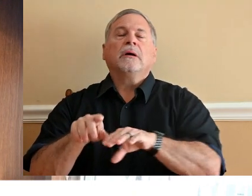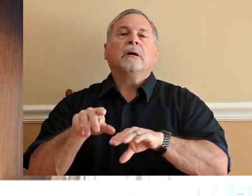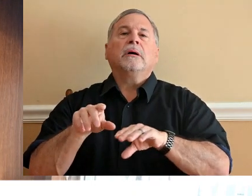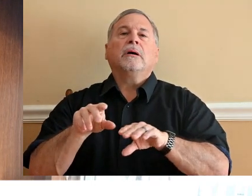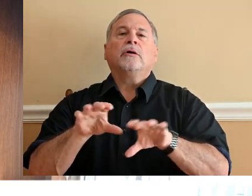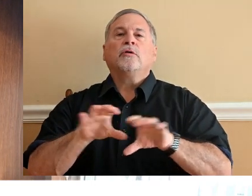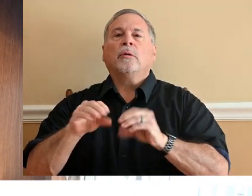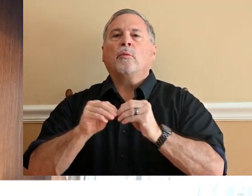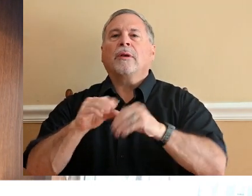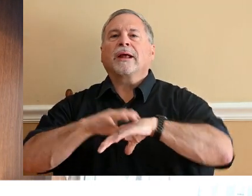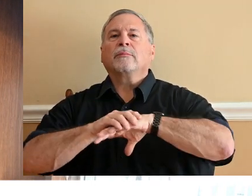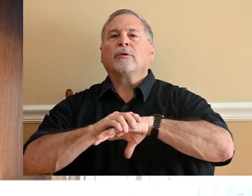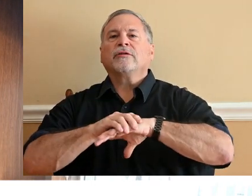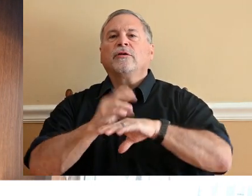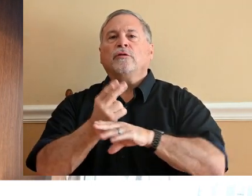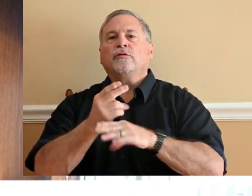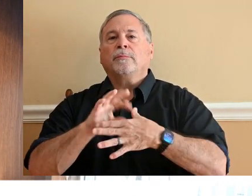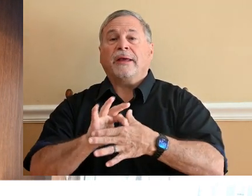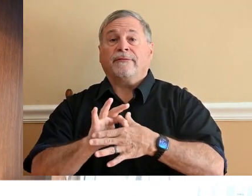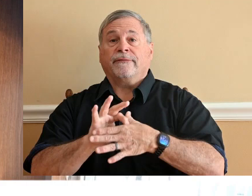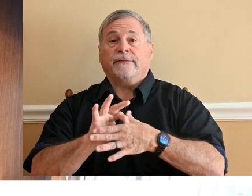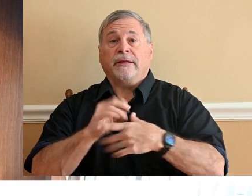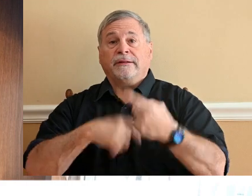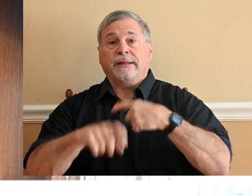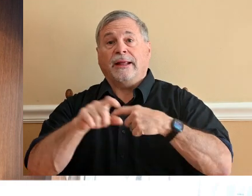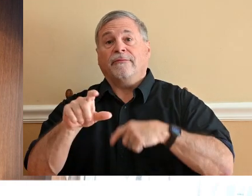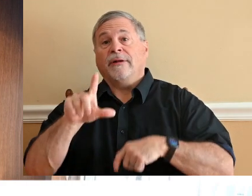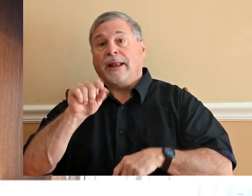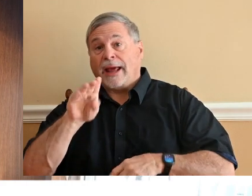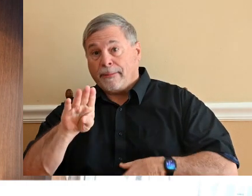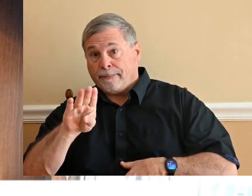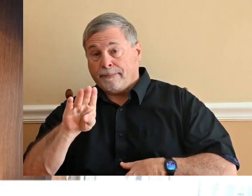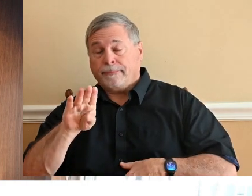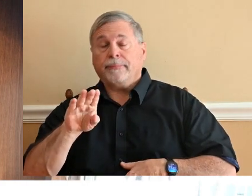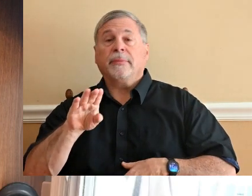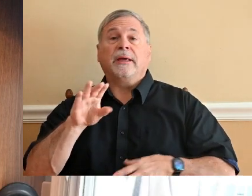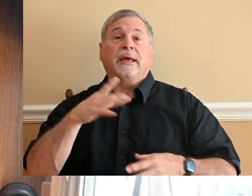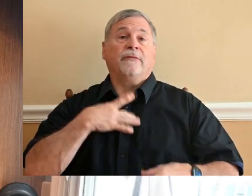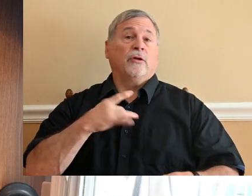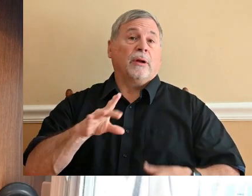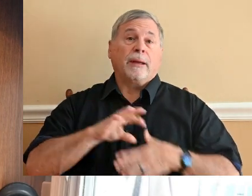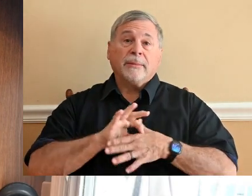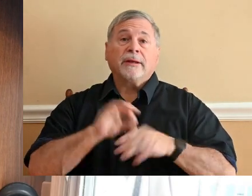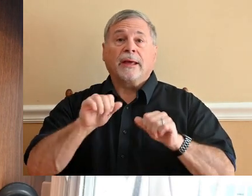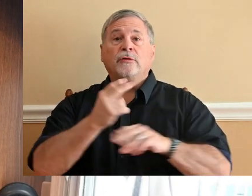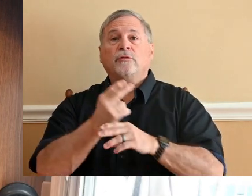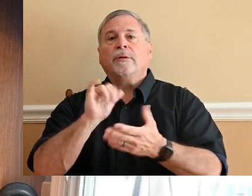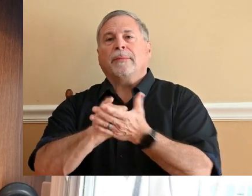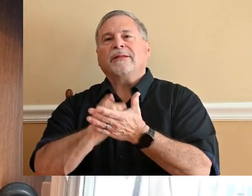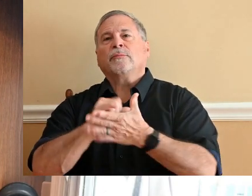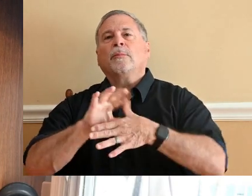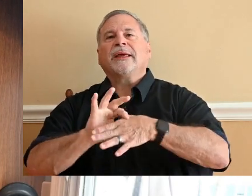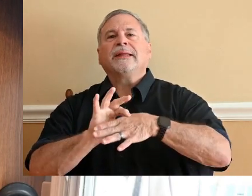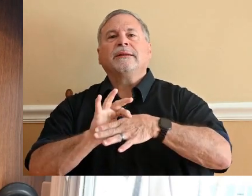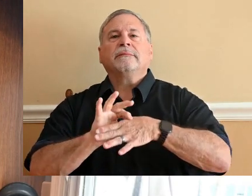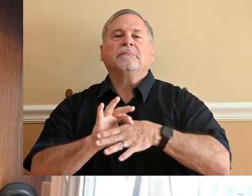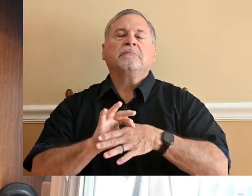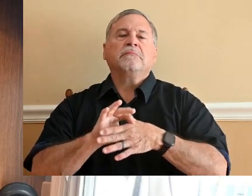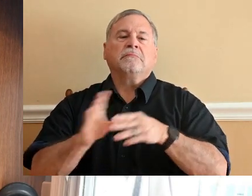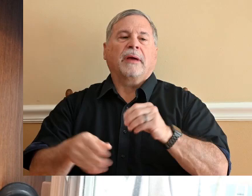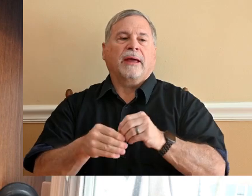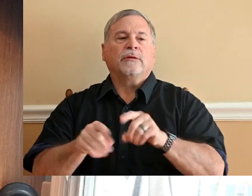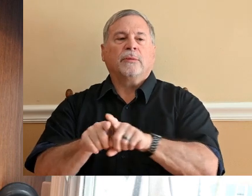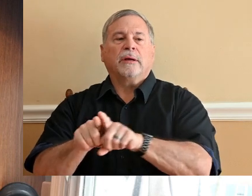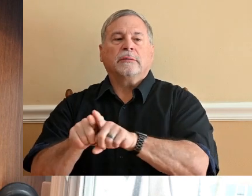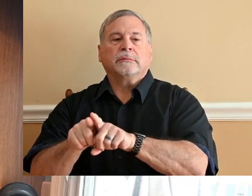to do it more like the Brits, where they actually use beef instead of lamb. Now if you don't eat meat, you can always use an impossible meat of some sort and put it in as